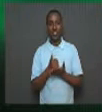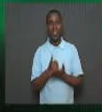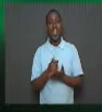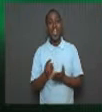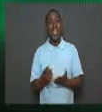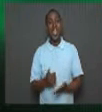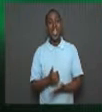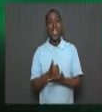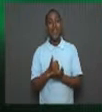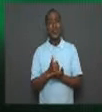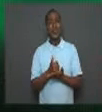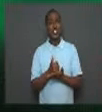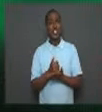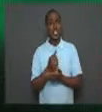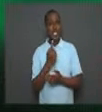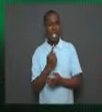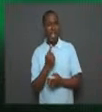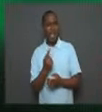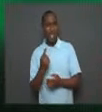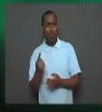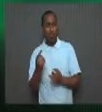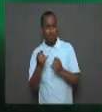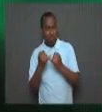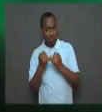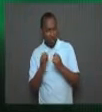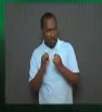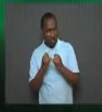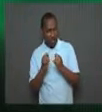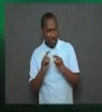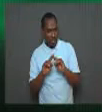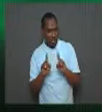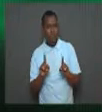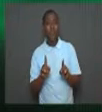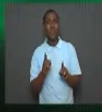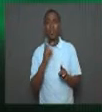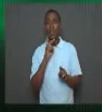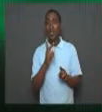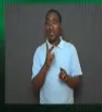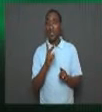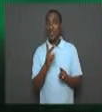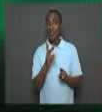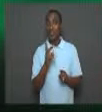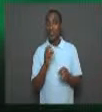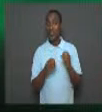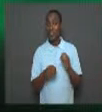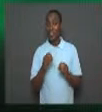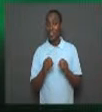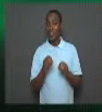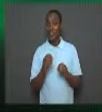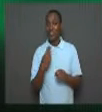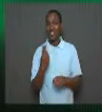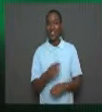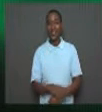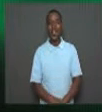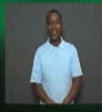helps in the specific identification of any given organism.